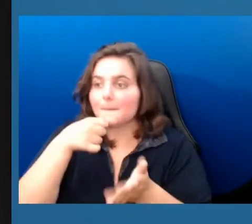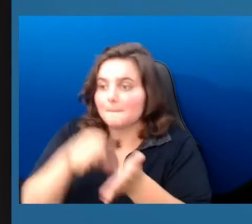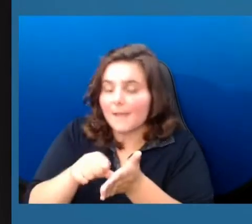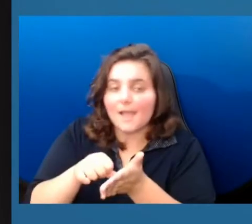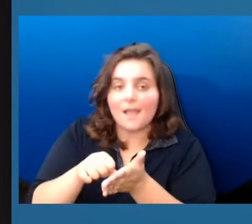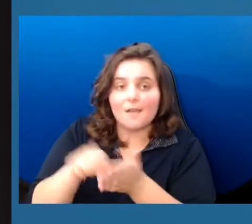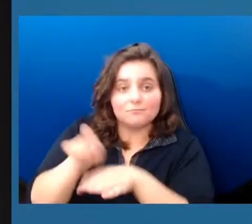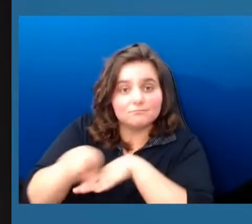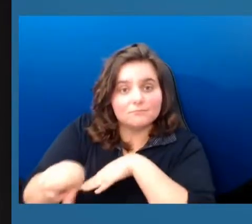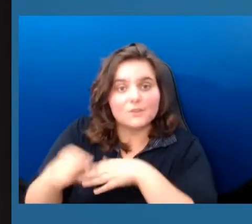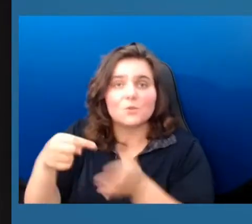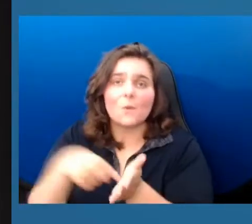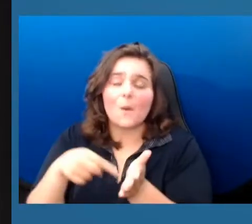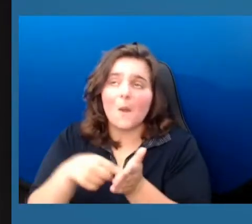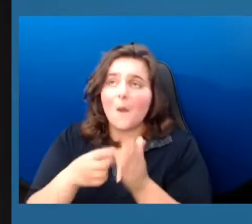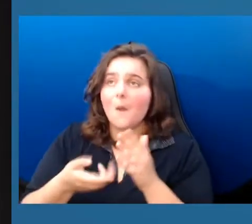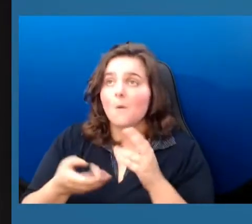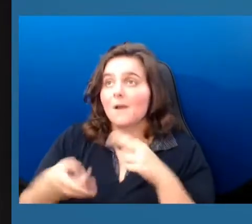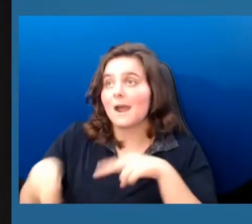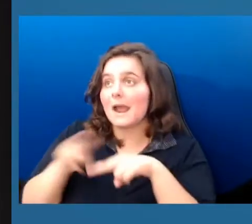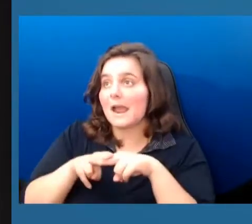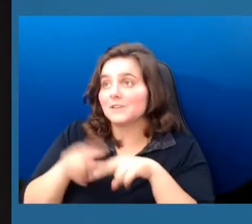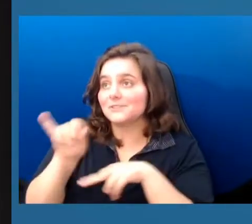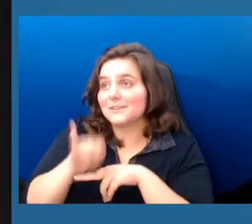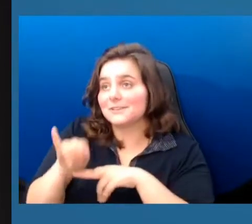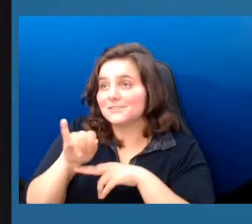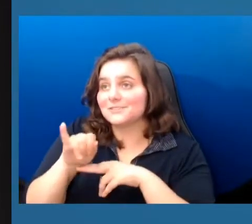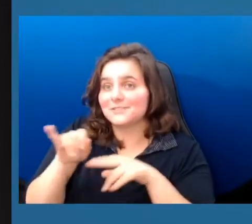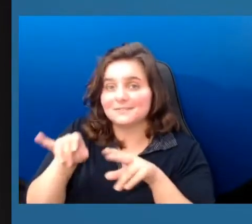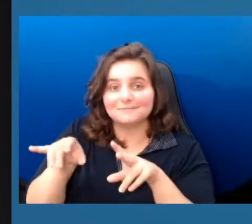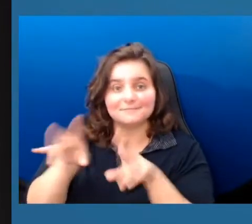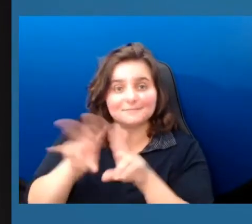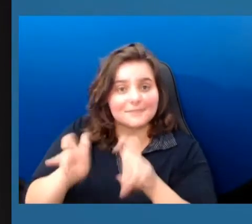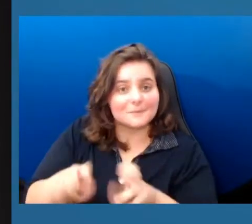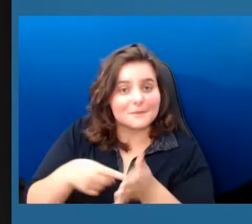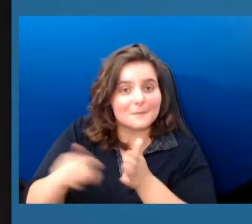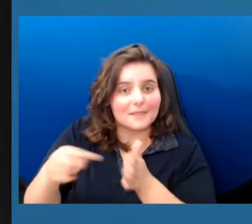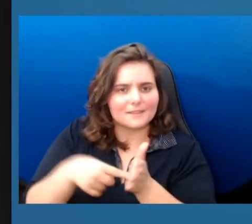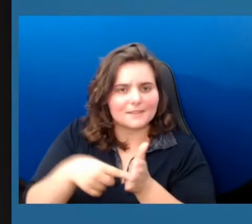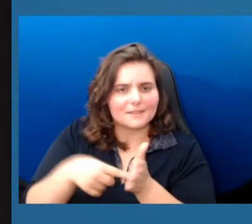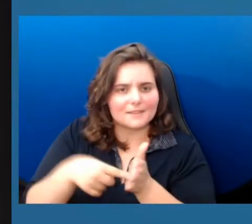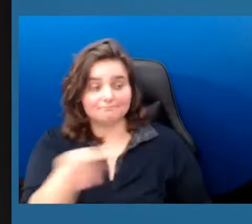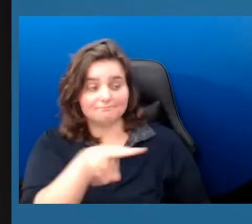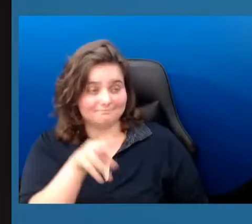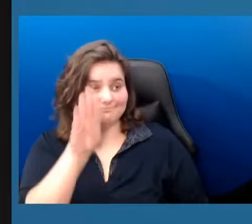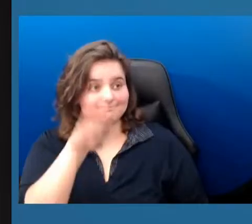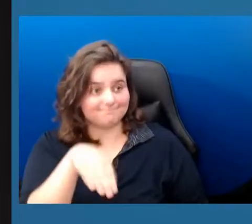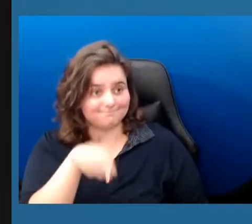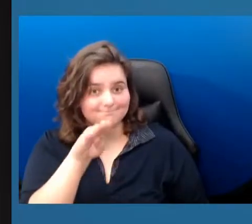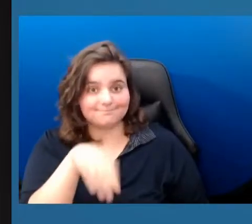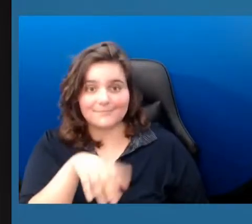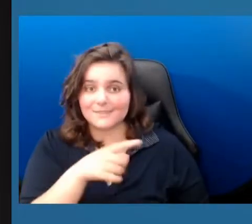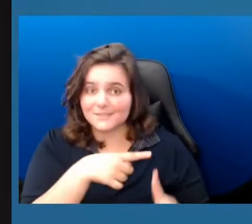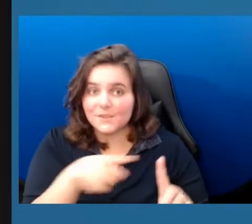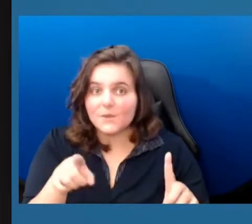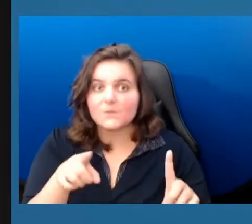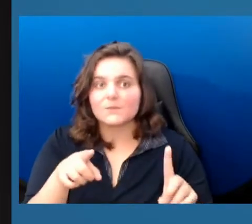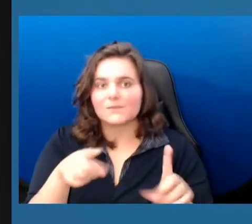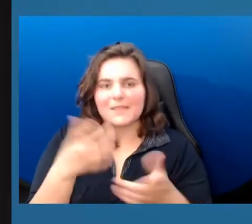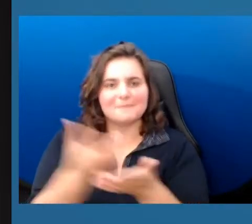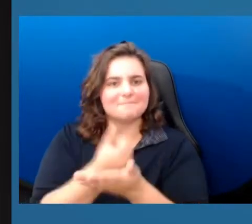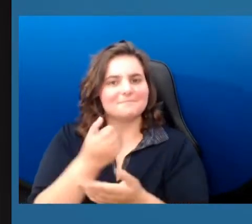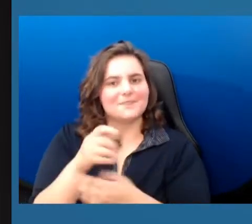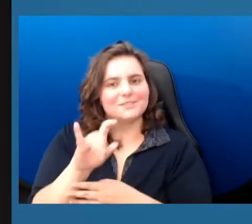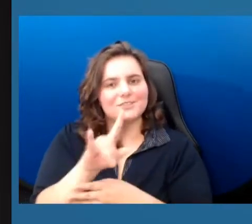owe an extra interest assessment to pay the debt. And I see a lot of heads nodding, right? When you would get those notices in July that you had a payment